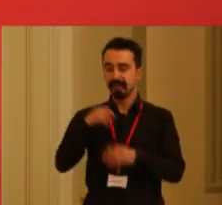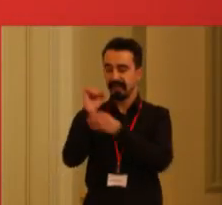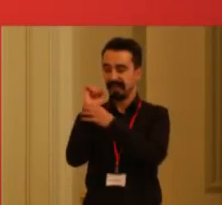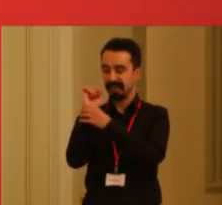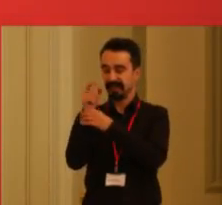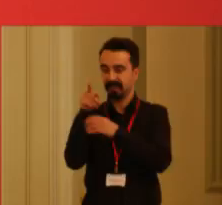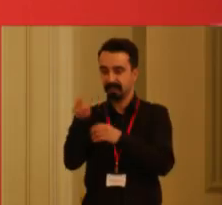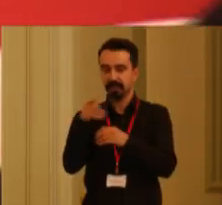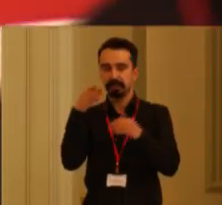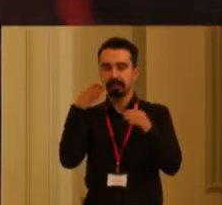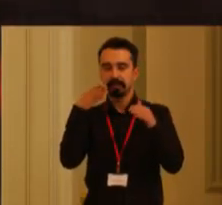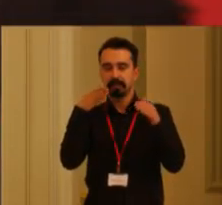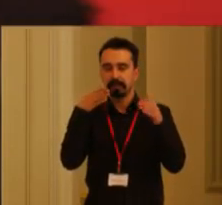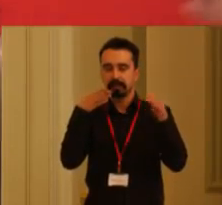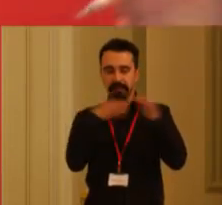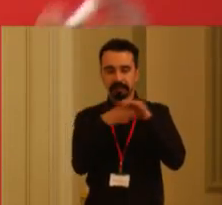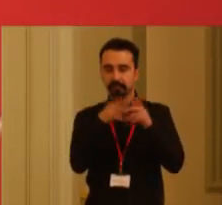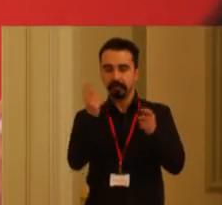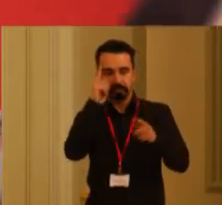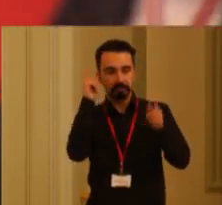as they act upon it.